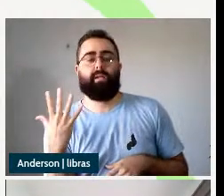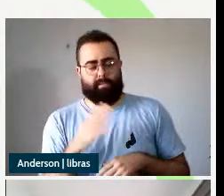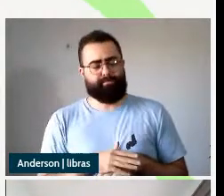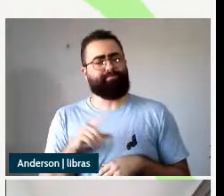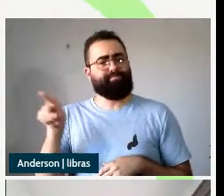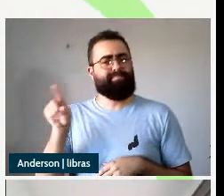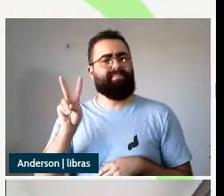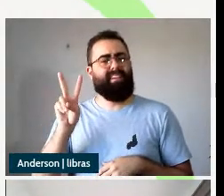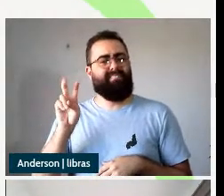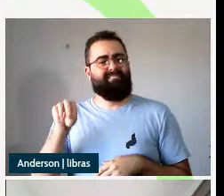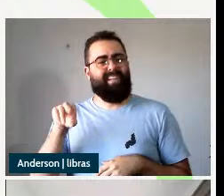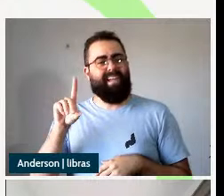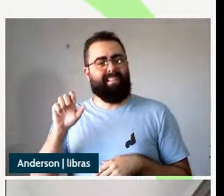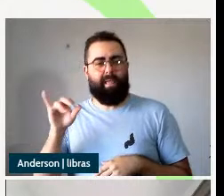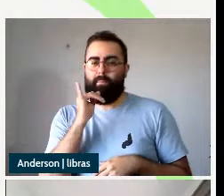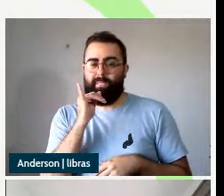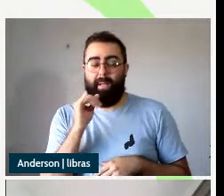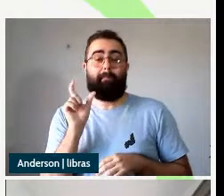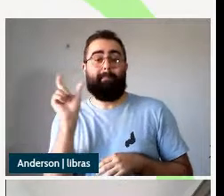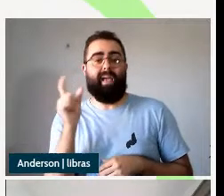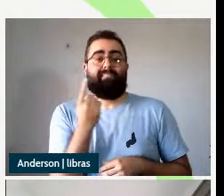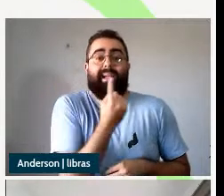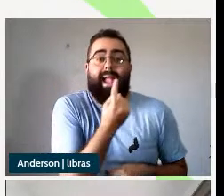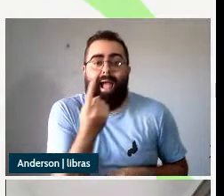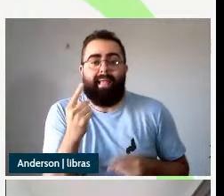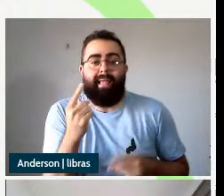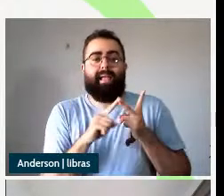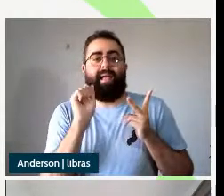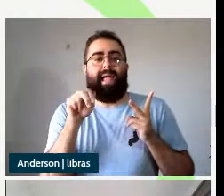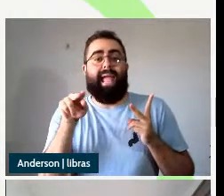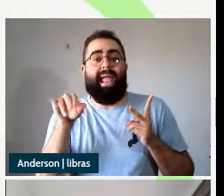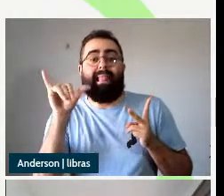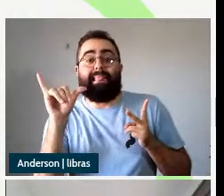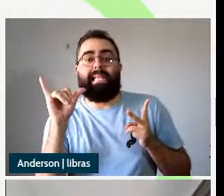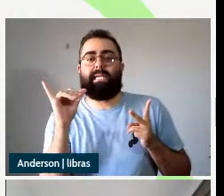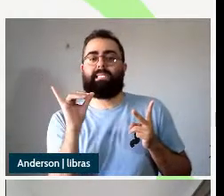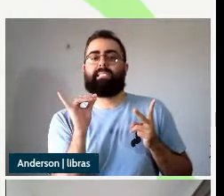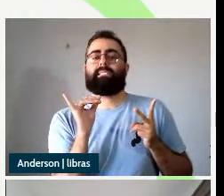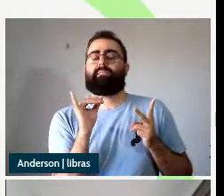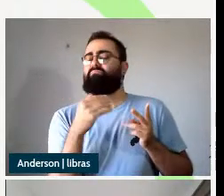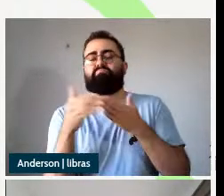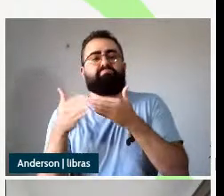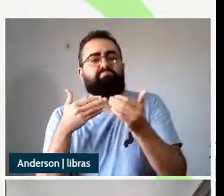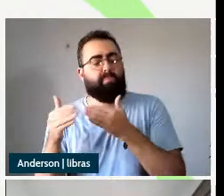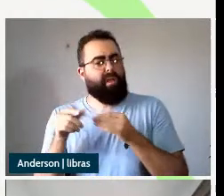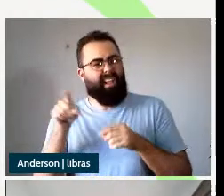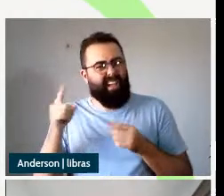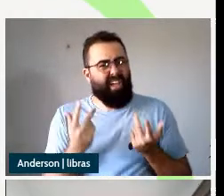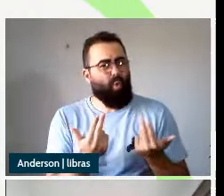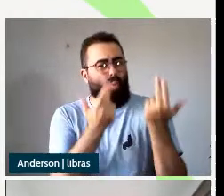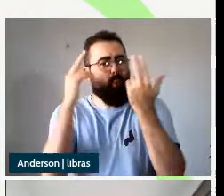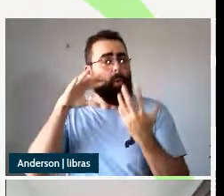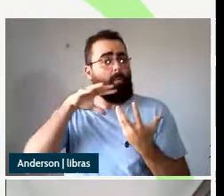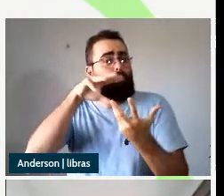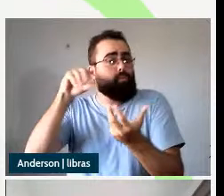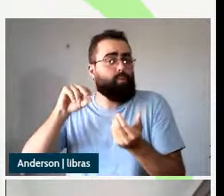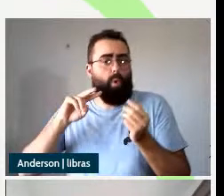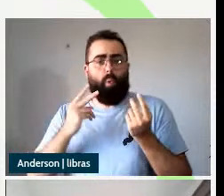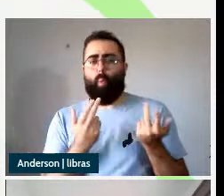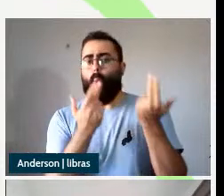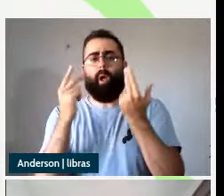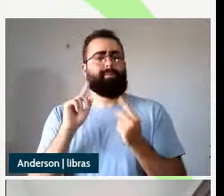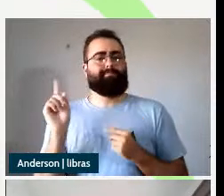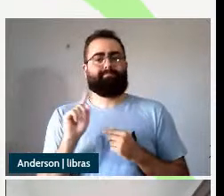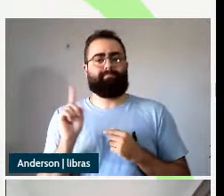Each, Every, All and Any did not have the same universal meaning. And even though his analysis was properly linguistic,